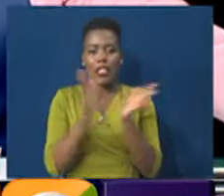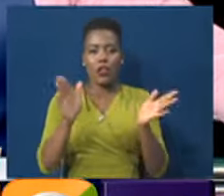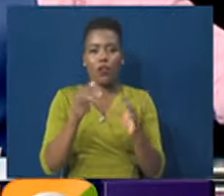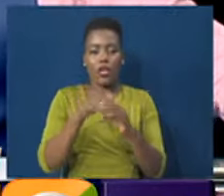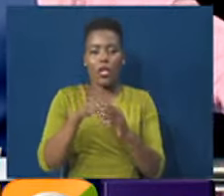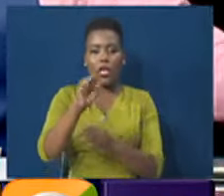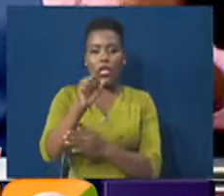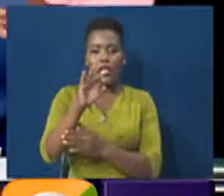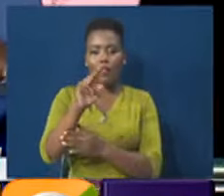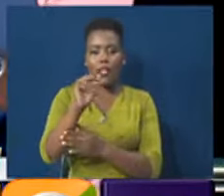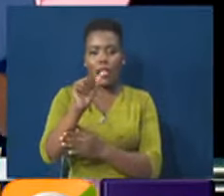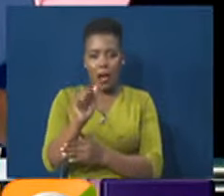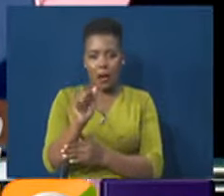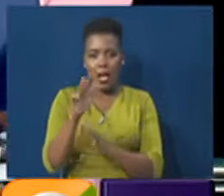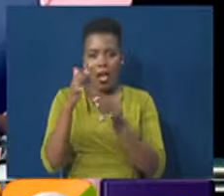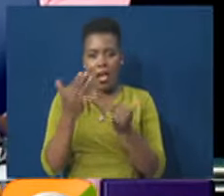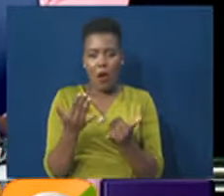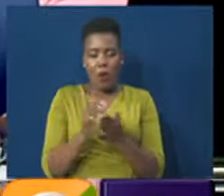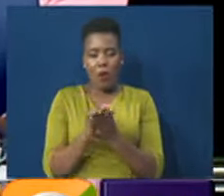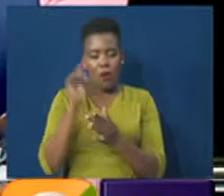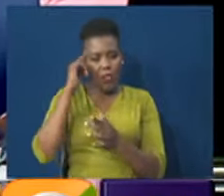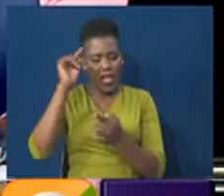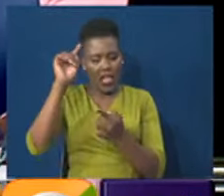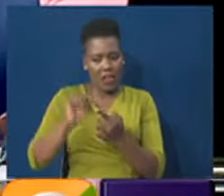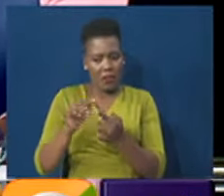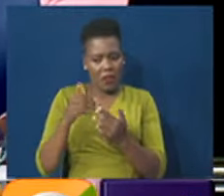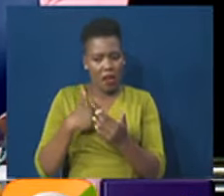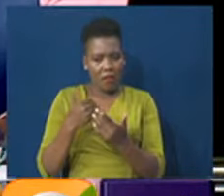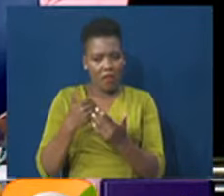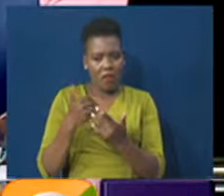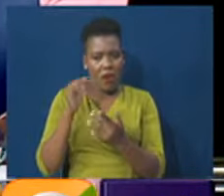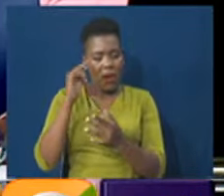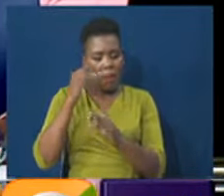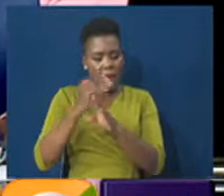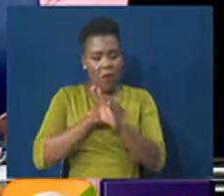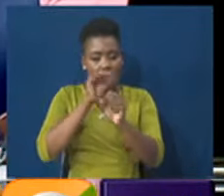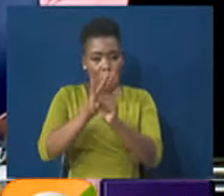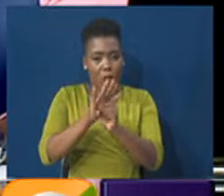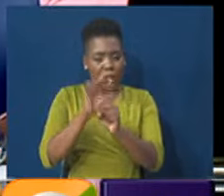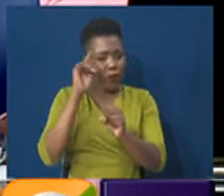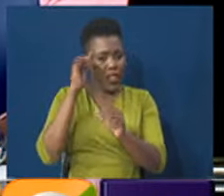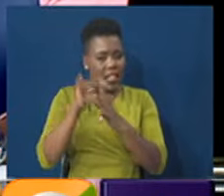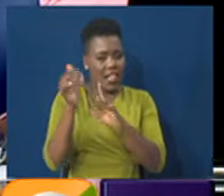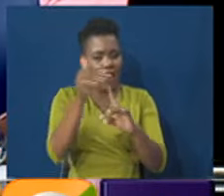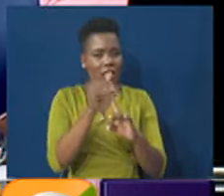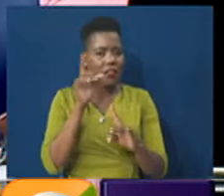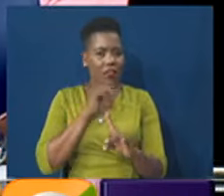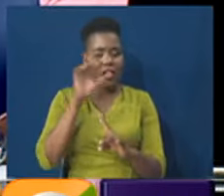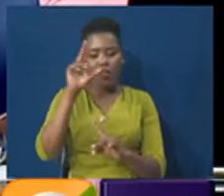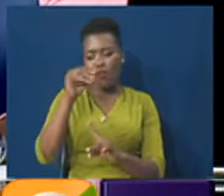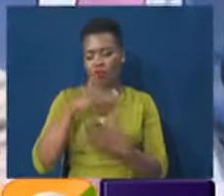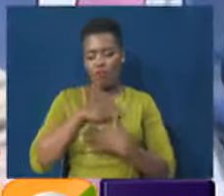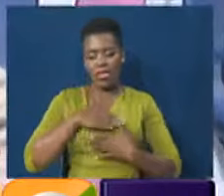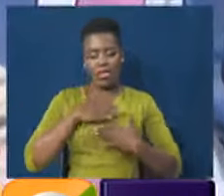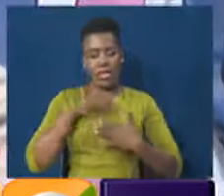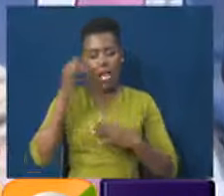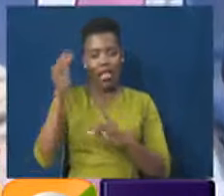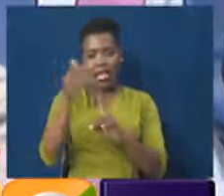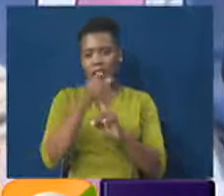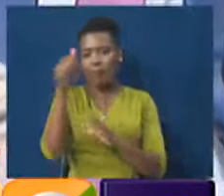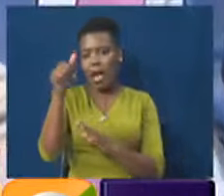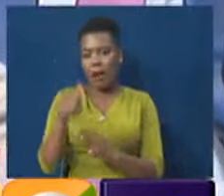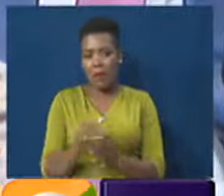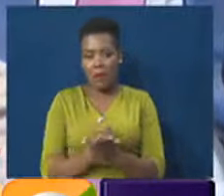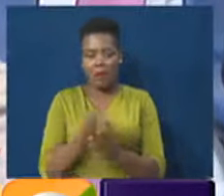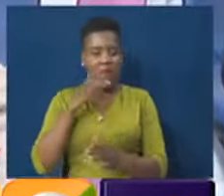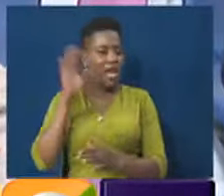it comes to the cost of living? No promise has been kept. In fact, let me say this. The facts speak for themselves. I listen to the ministers speaking.